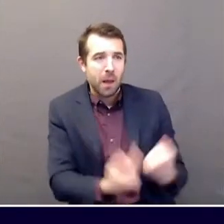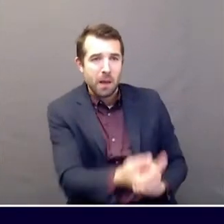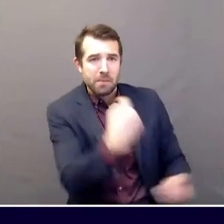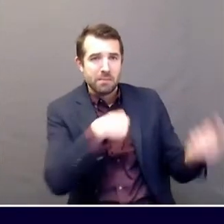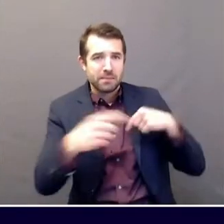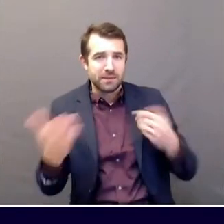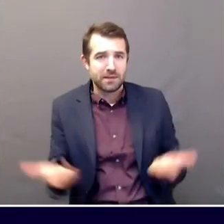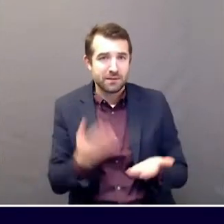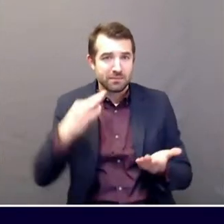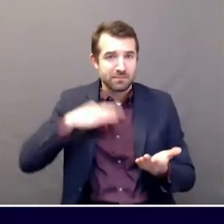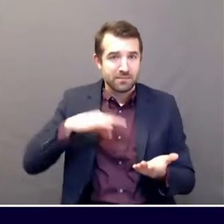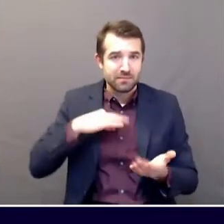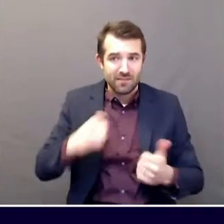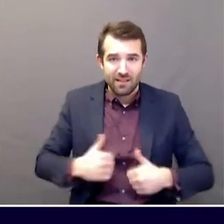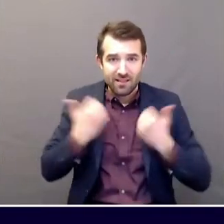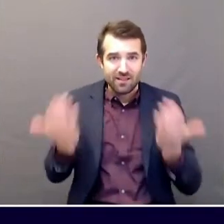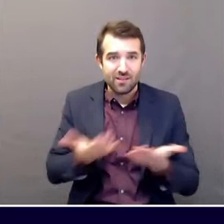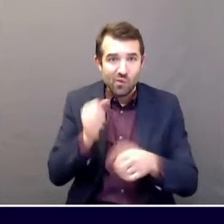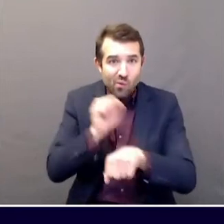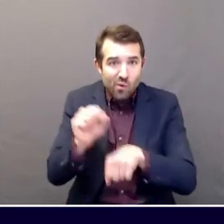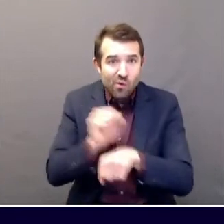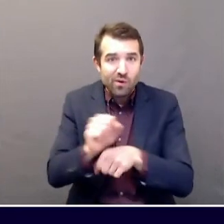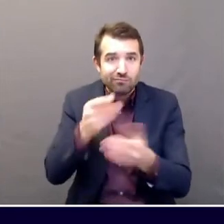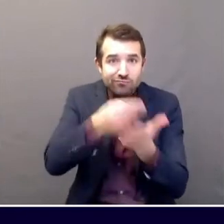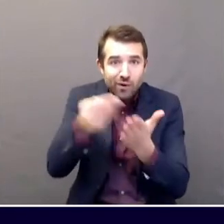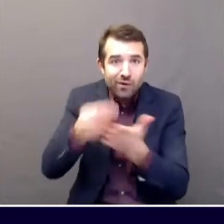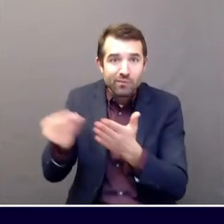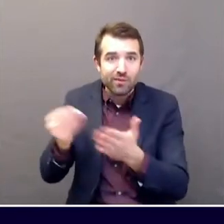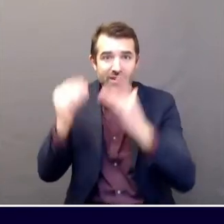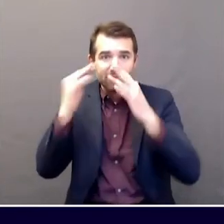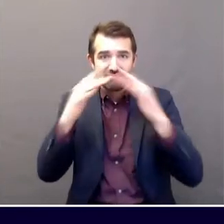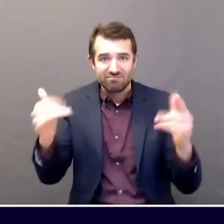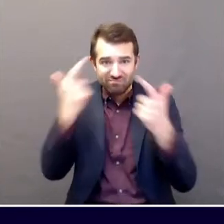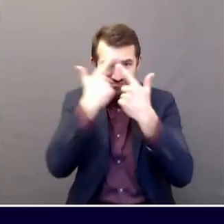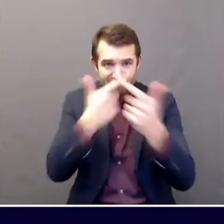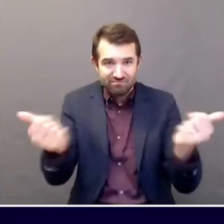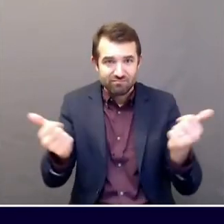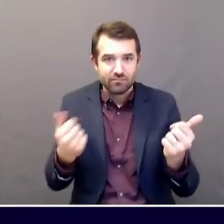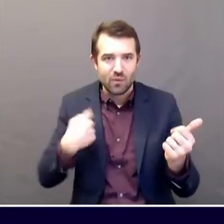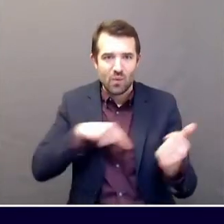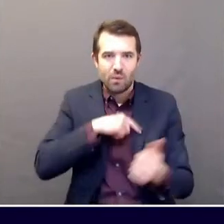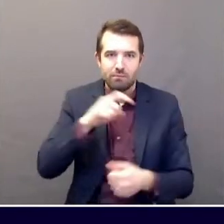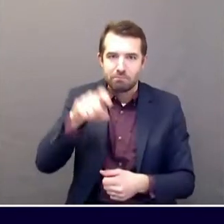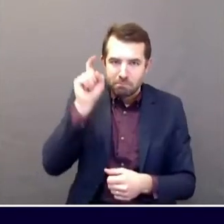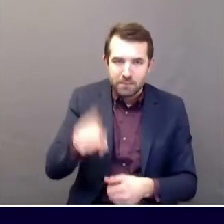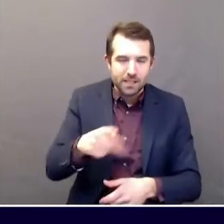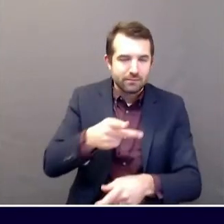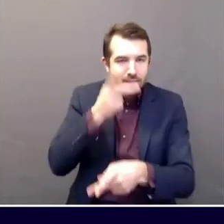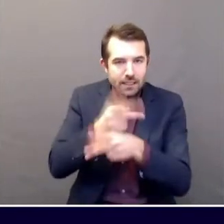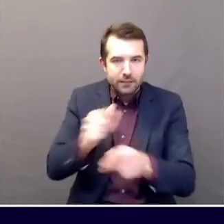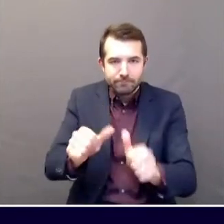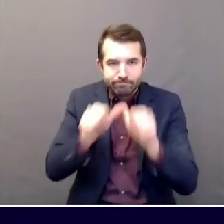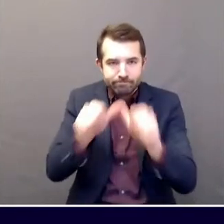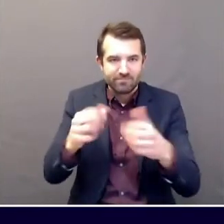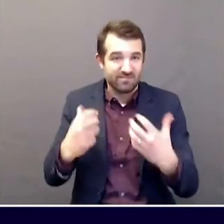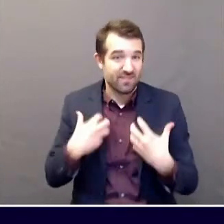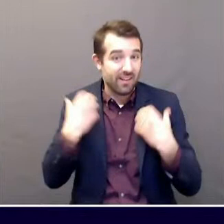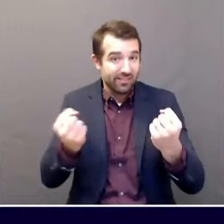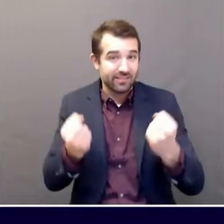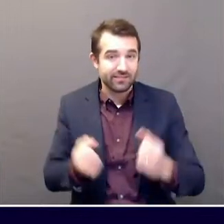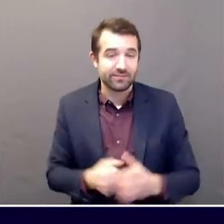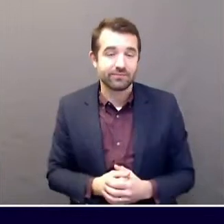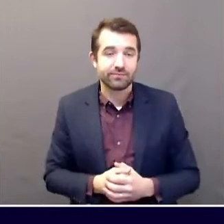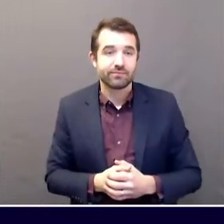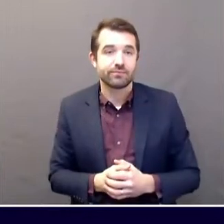here, and shopping here. So for all kinds of reasons, we've got to keep our state healthy. Right now,